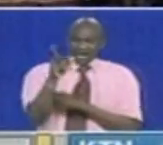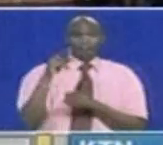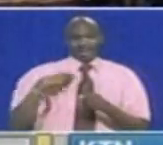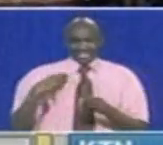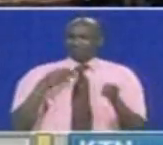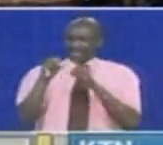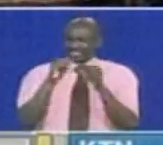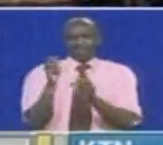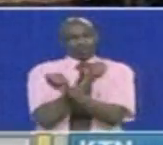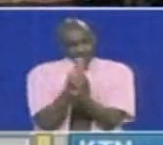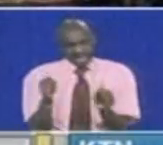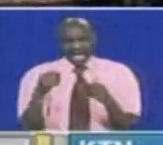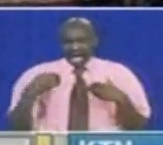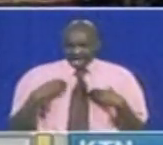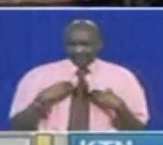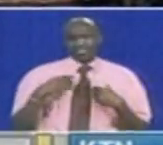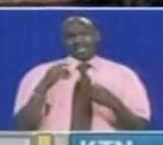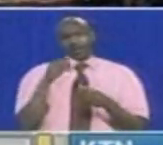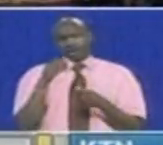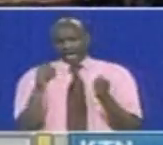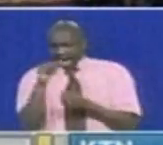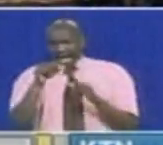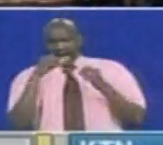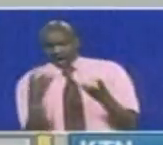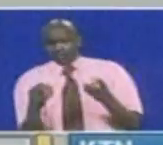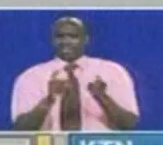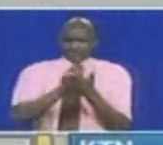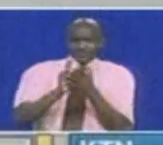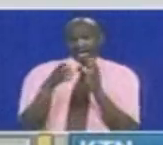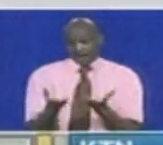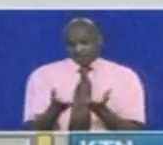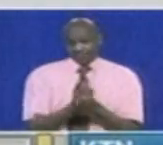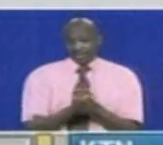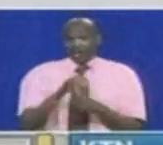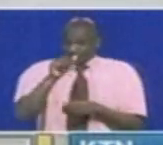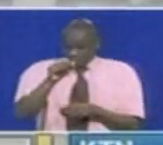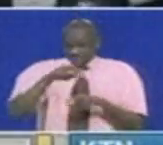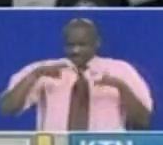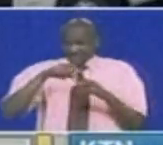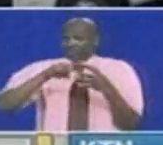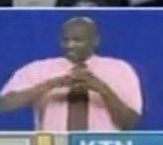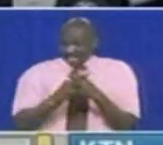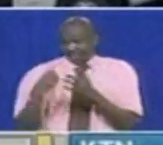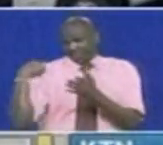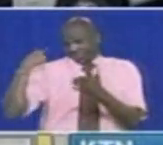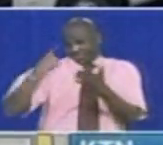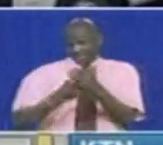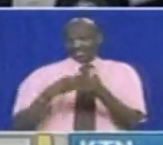management system that records data about the vehicle's speed. Since the inspection exercise began, just